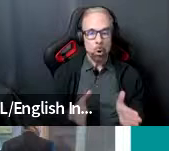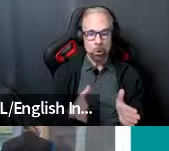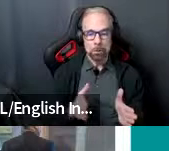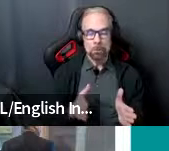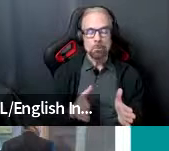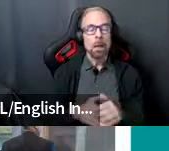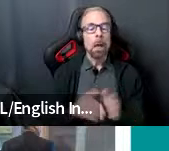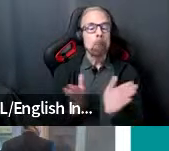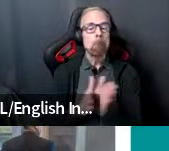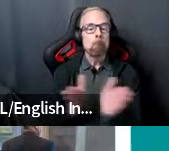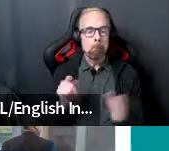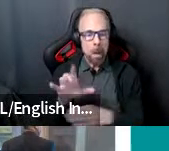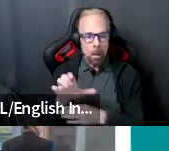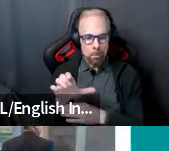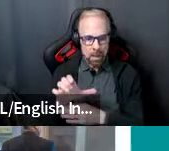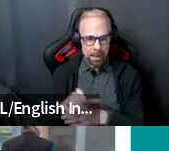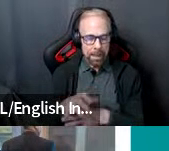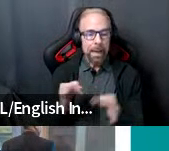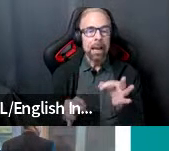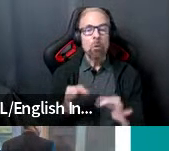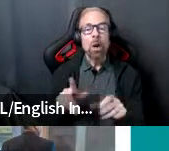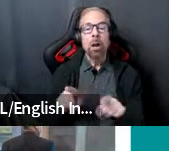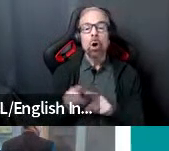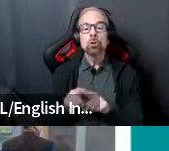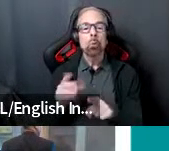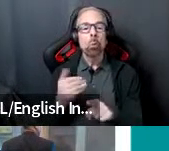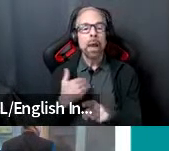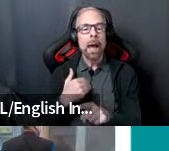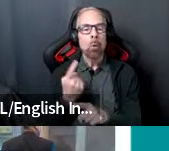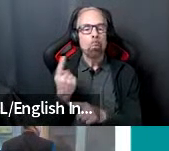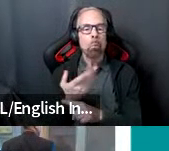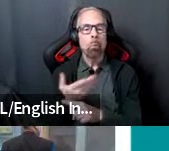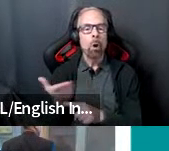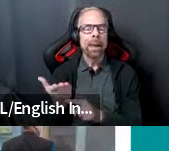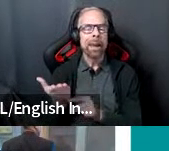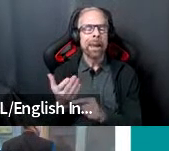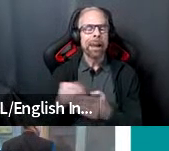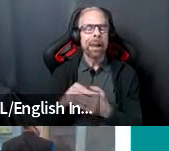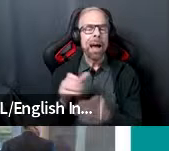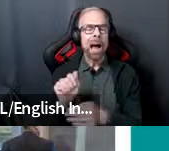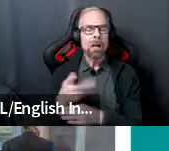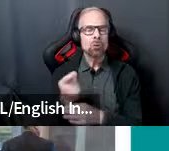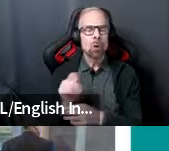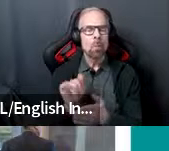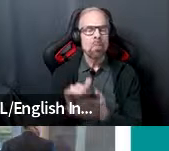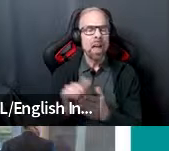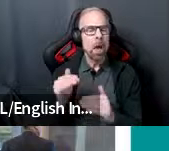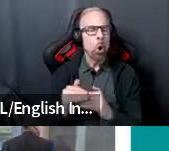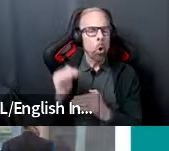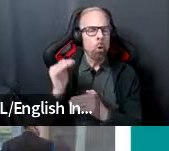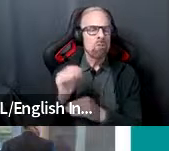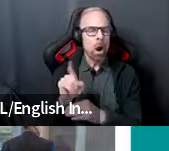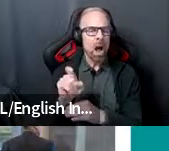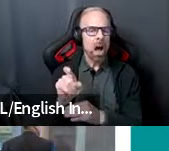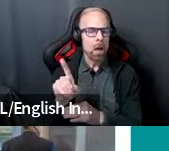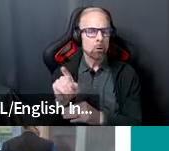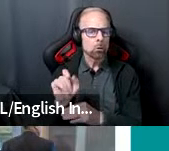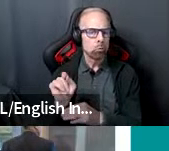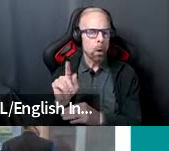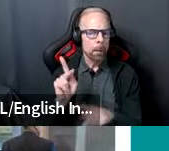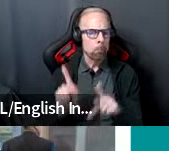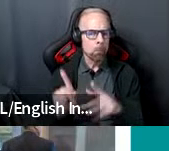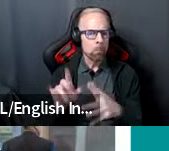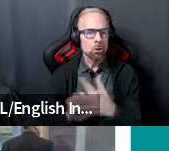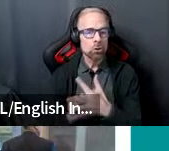public hearings. So we had one here in Vancouver that we had over 120 folks show up. It was an